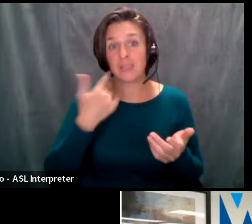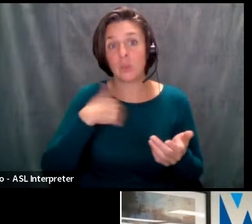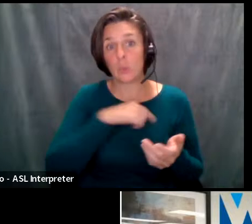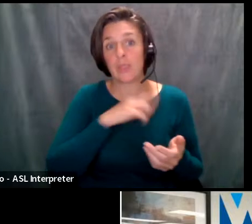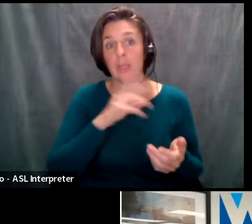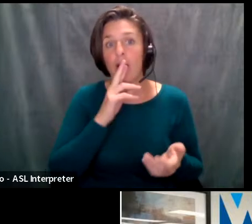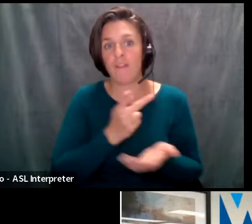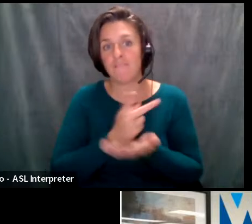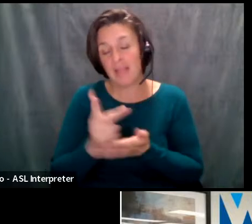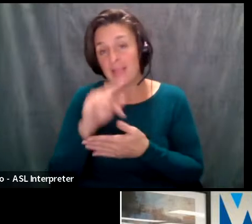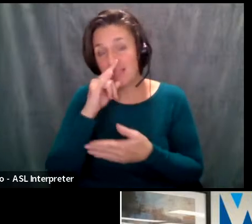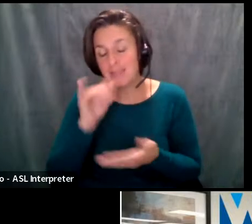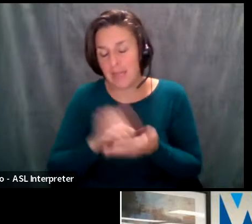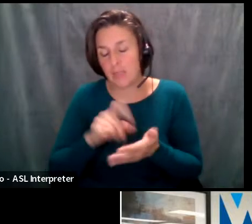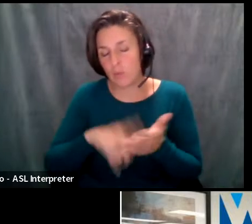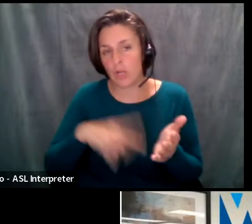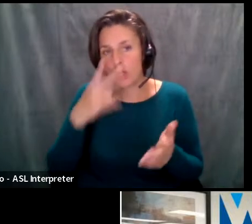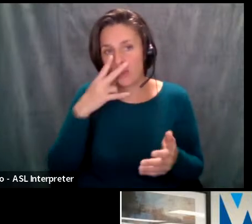like. So